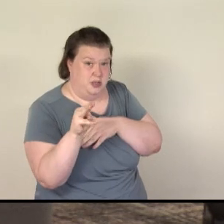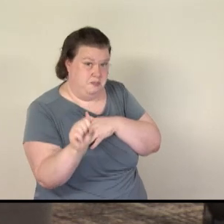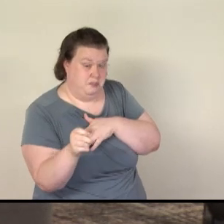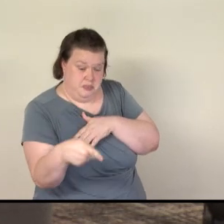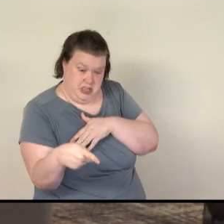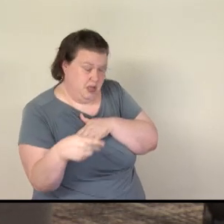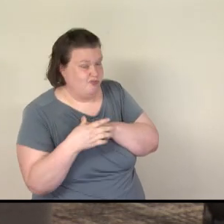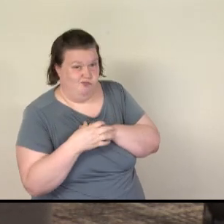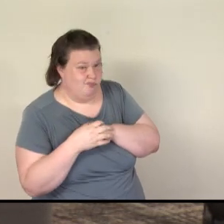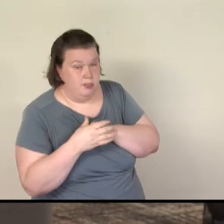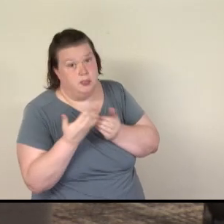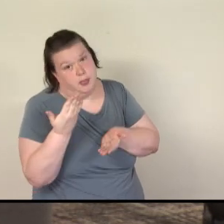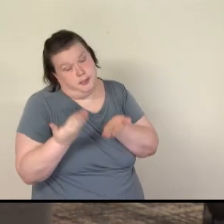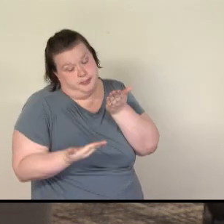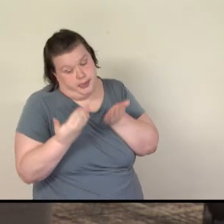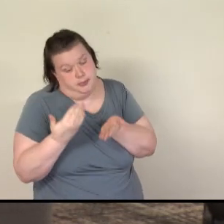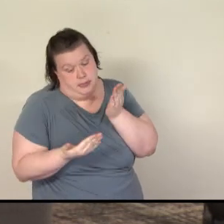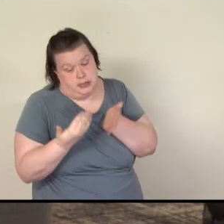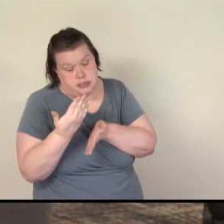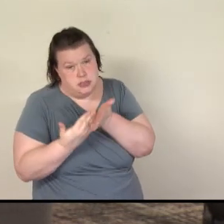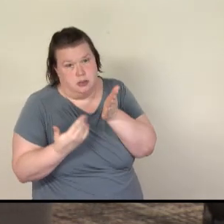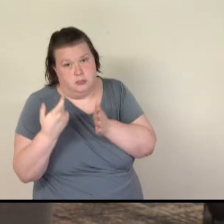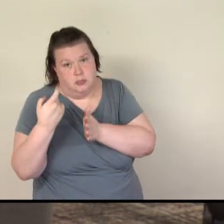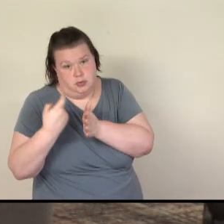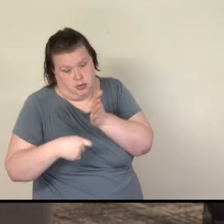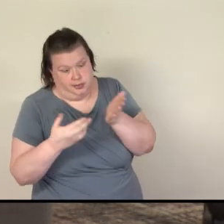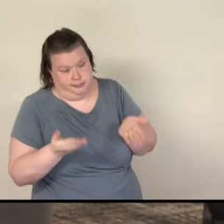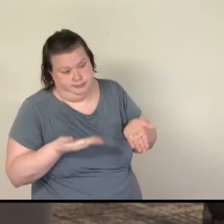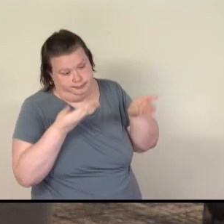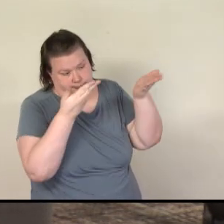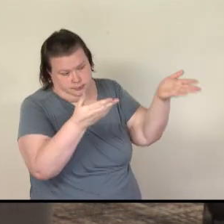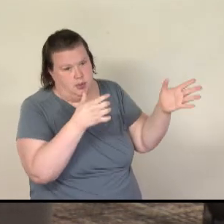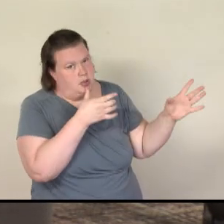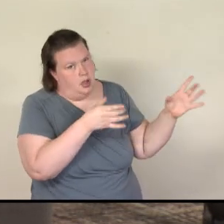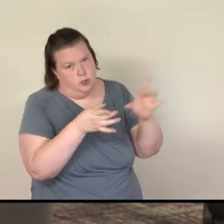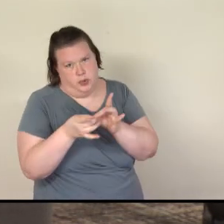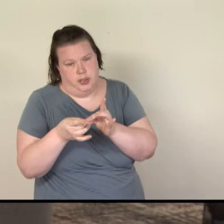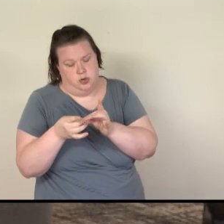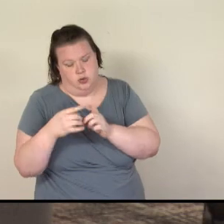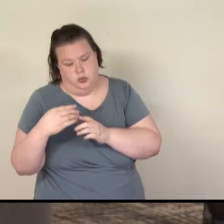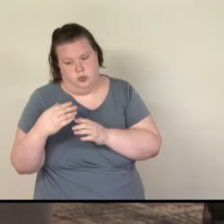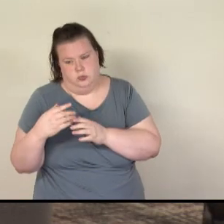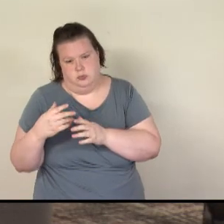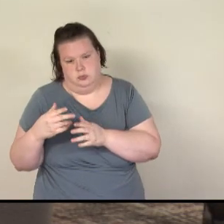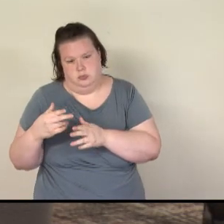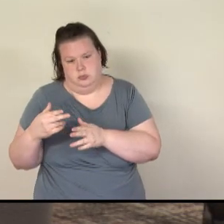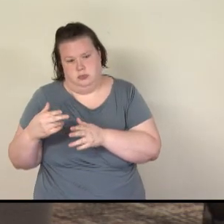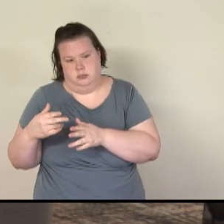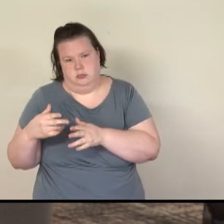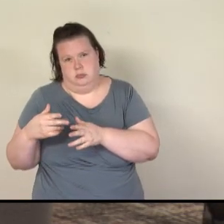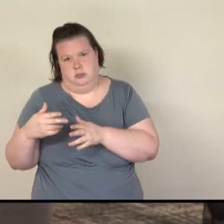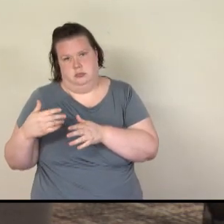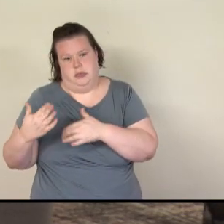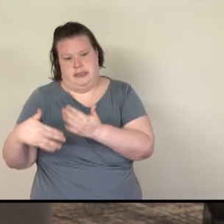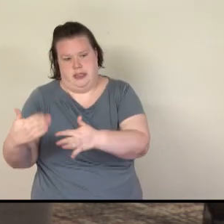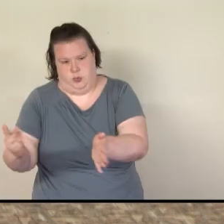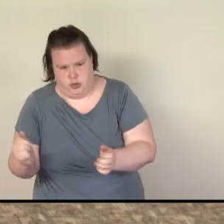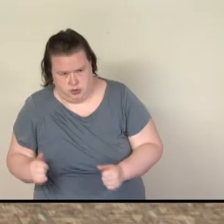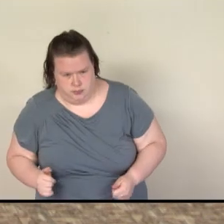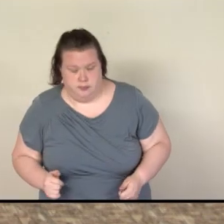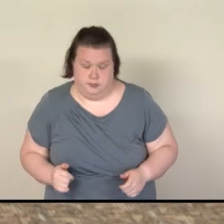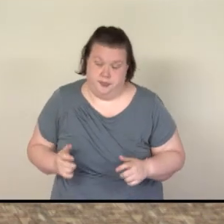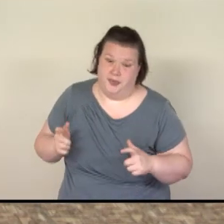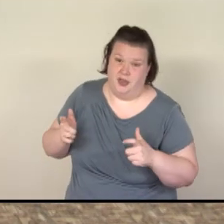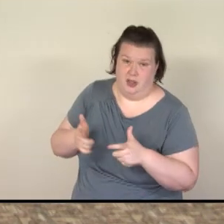may be some other costs that we still have to come to you with, but not related to acceleration. These are big projects,